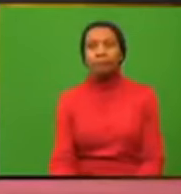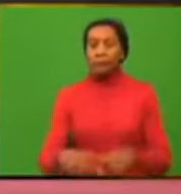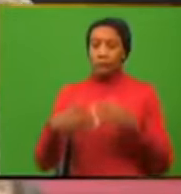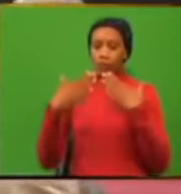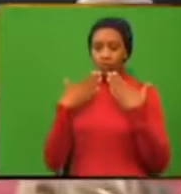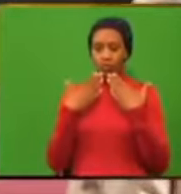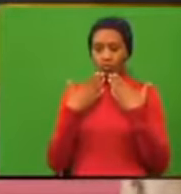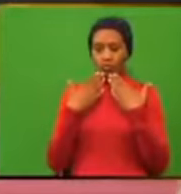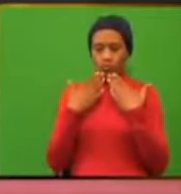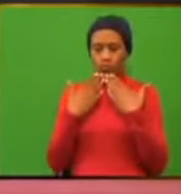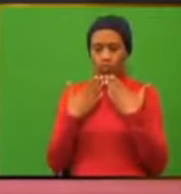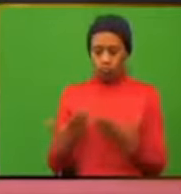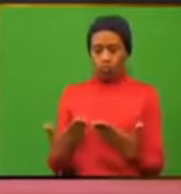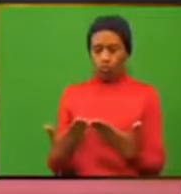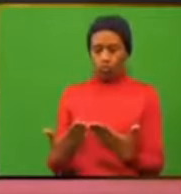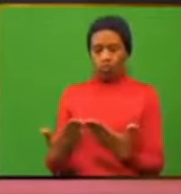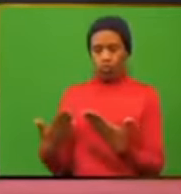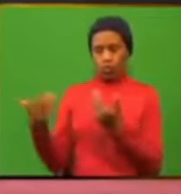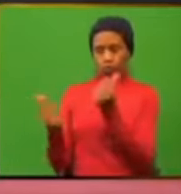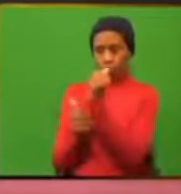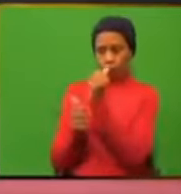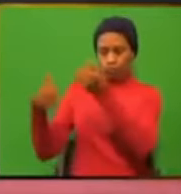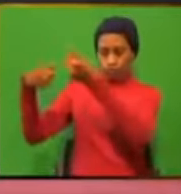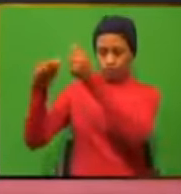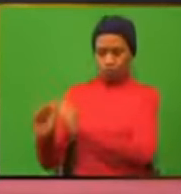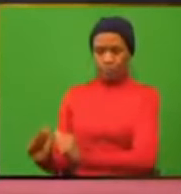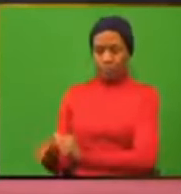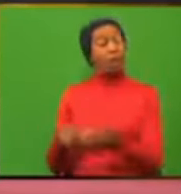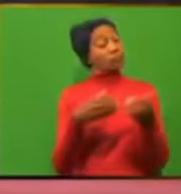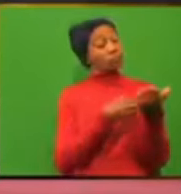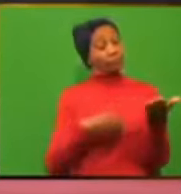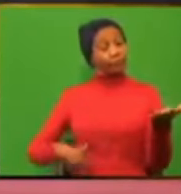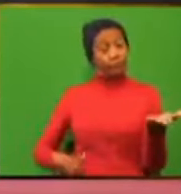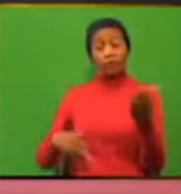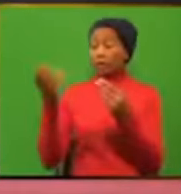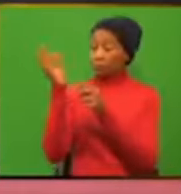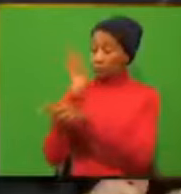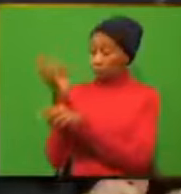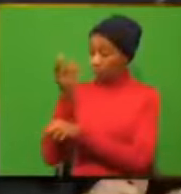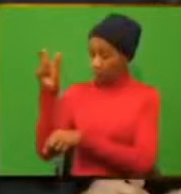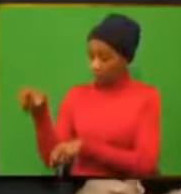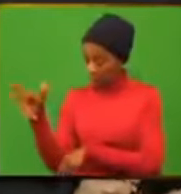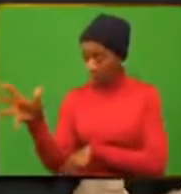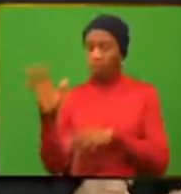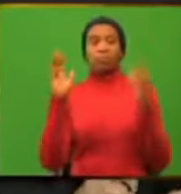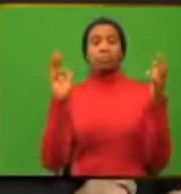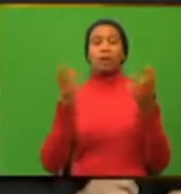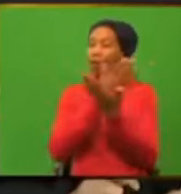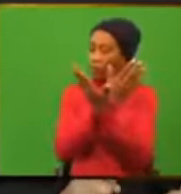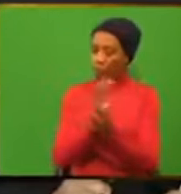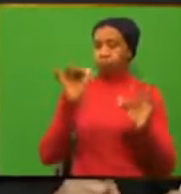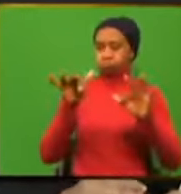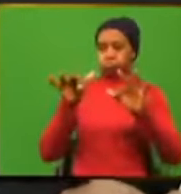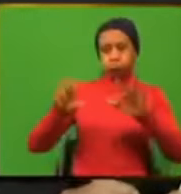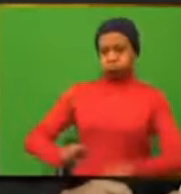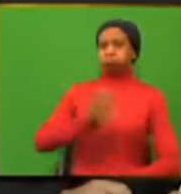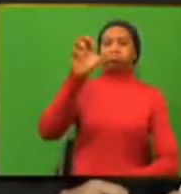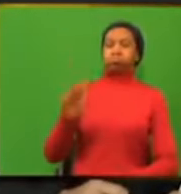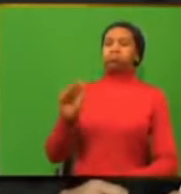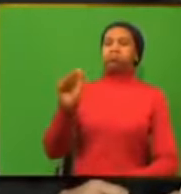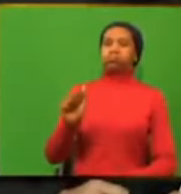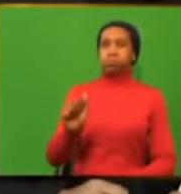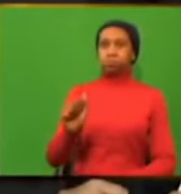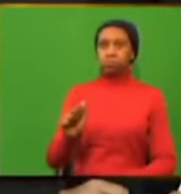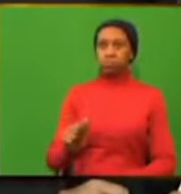Thank you very much, Deputy Chairperson. Mr. President, Madam Speaker, and all South Africans, what